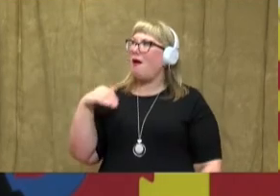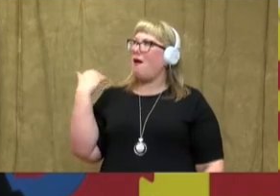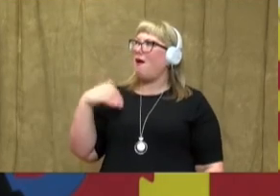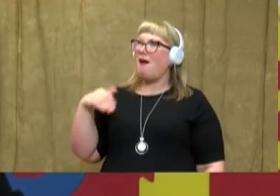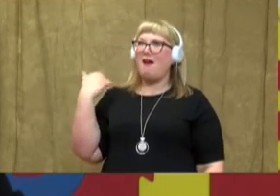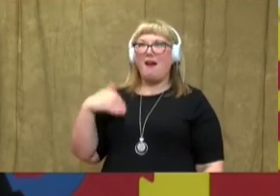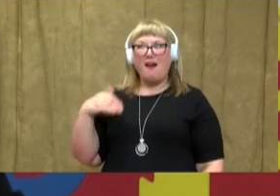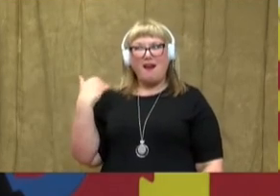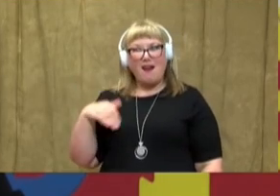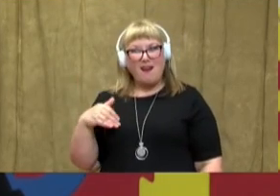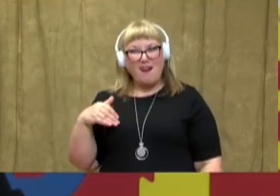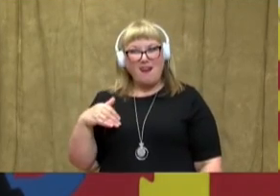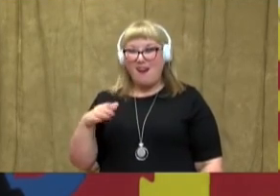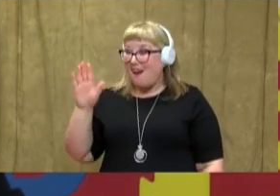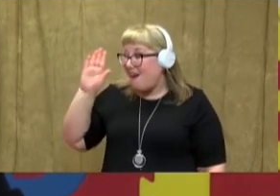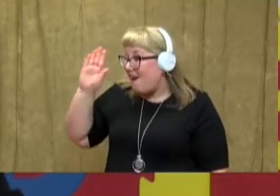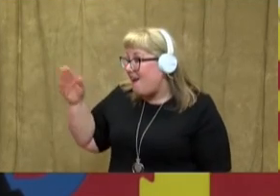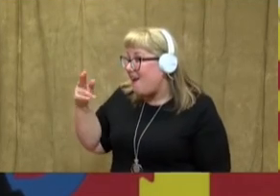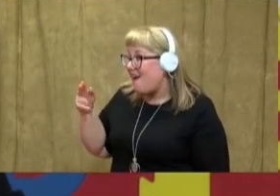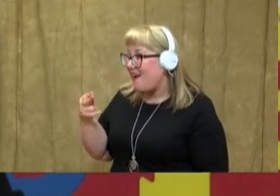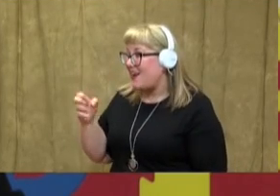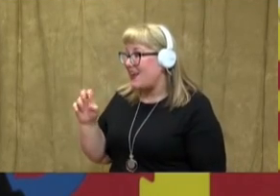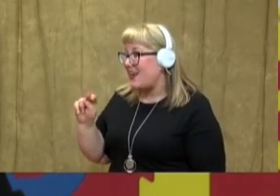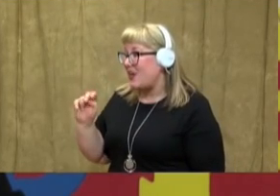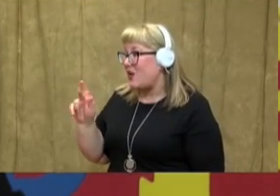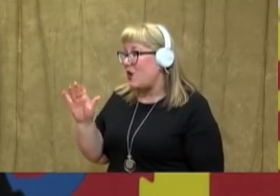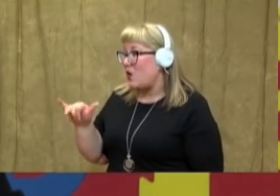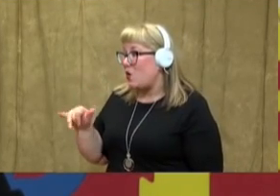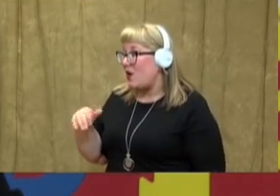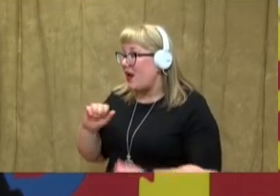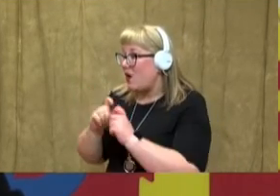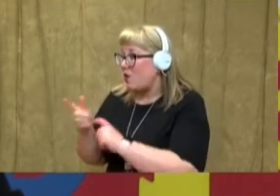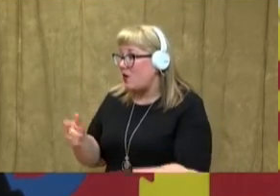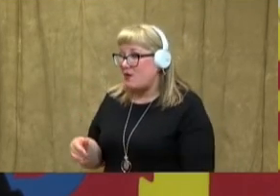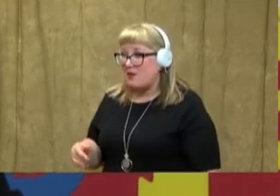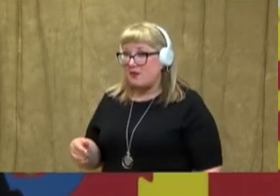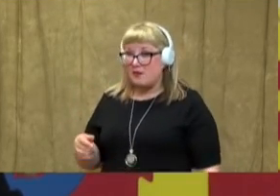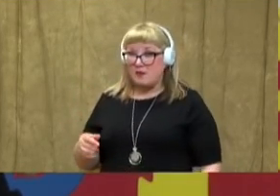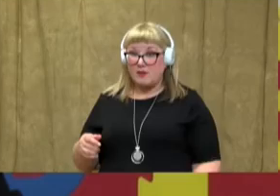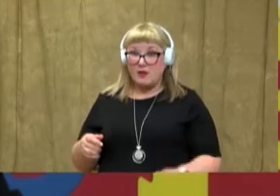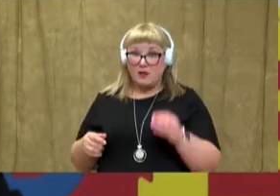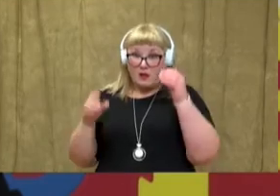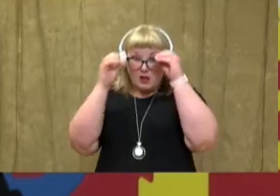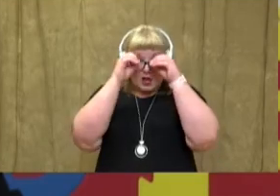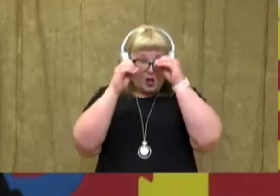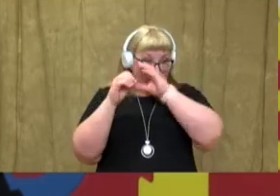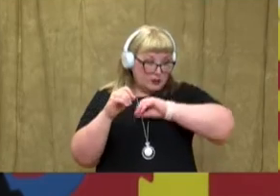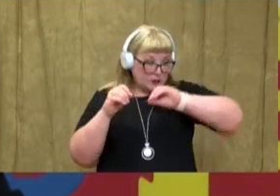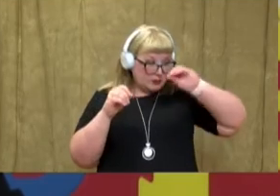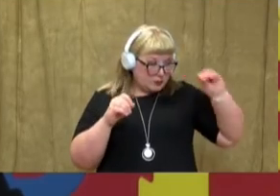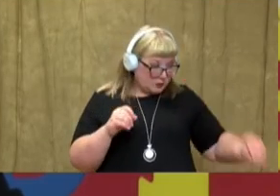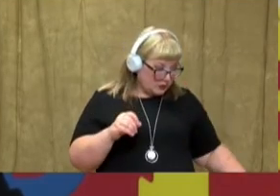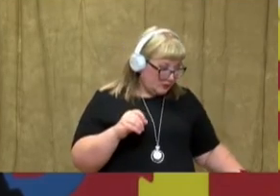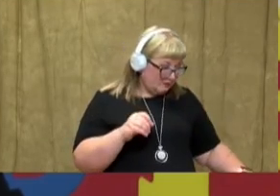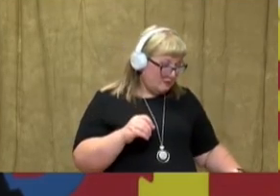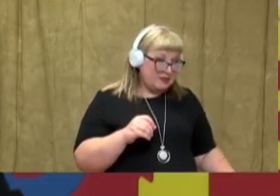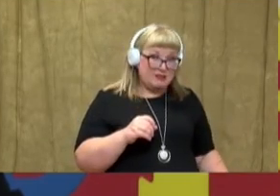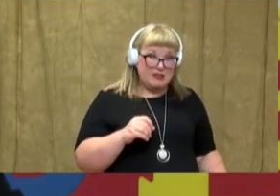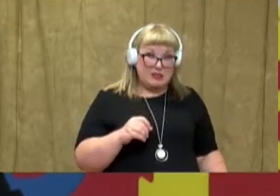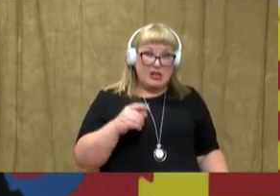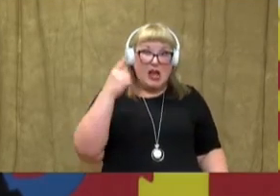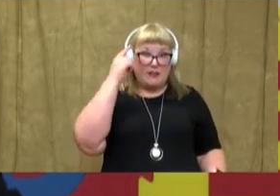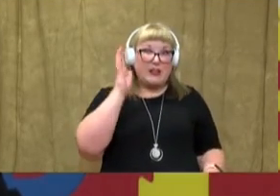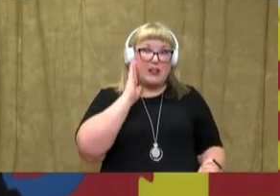Whoa. Hey, Henry. How are you doing? I'm going to put you down, Ollie, because I think this is going to do